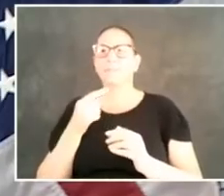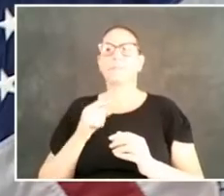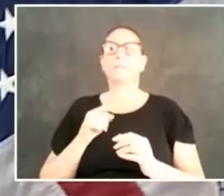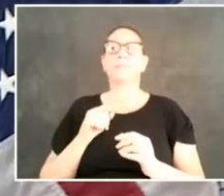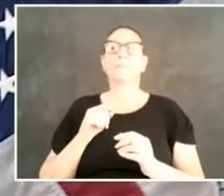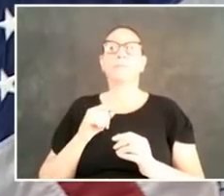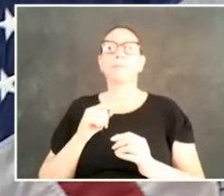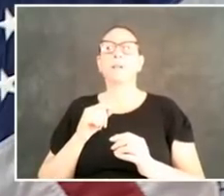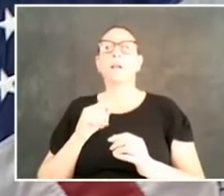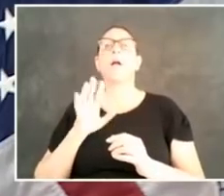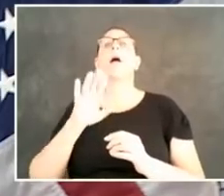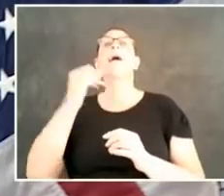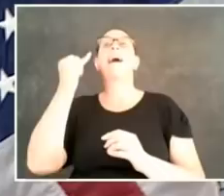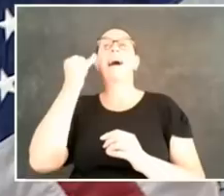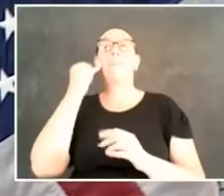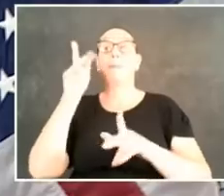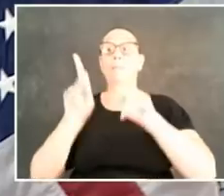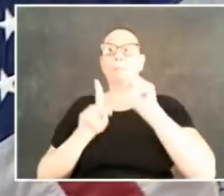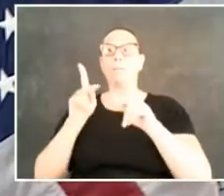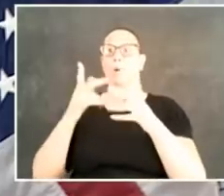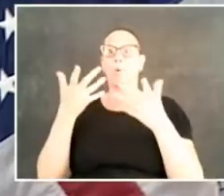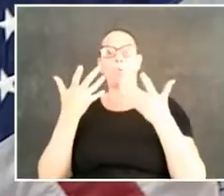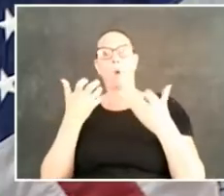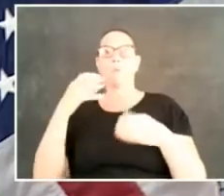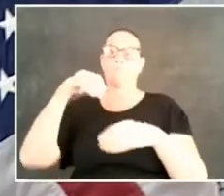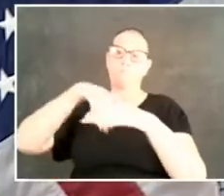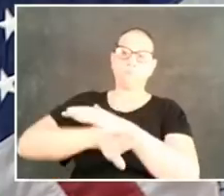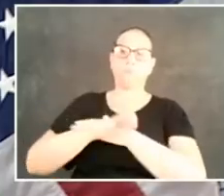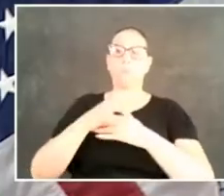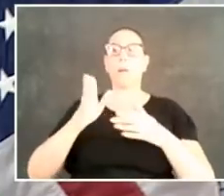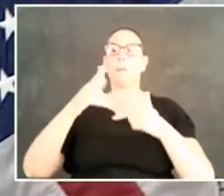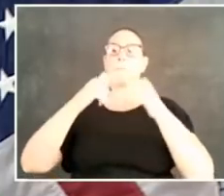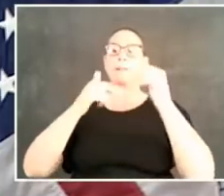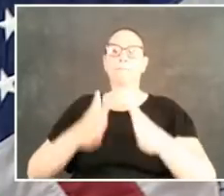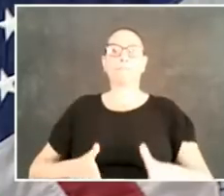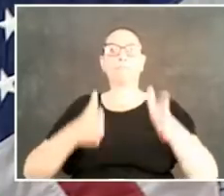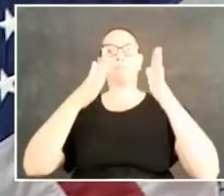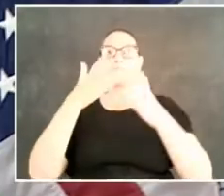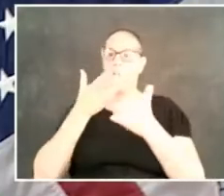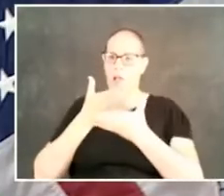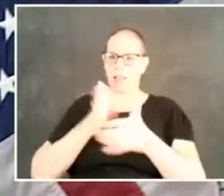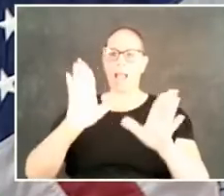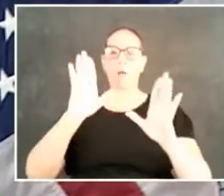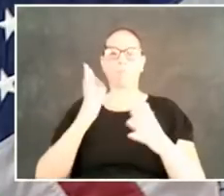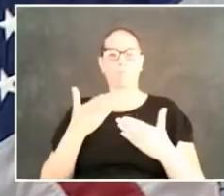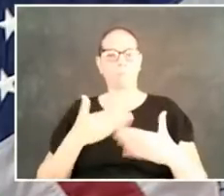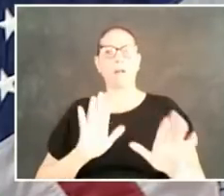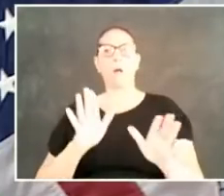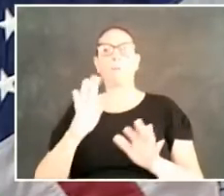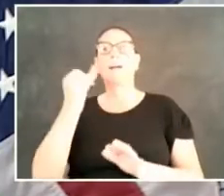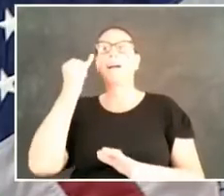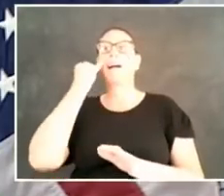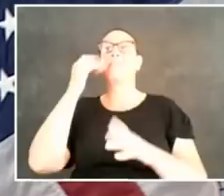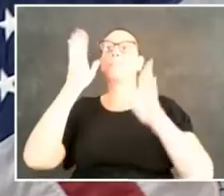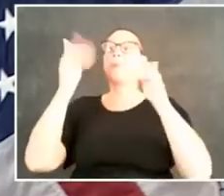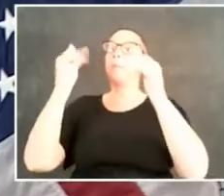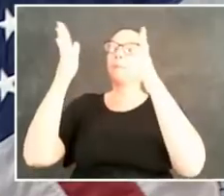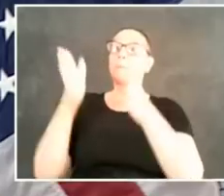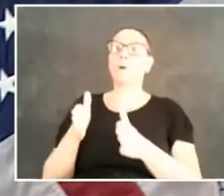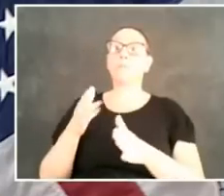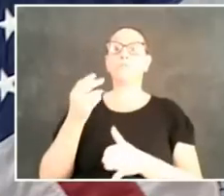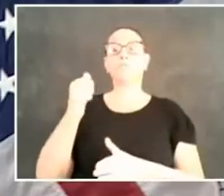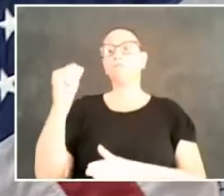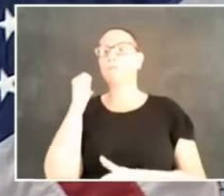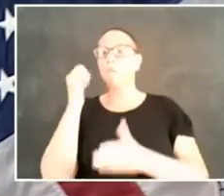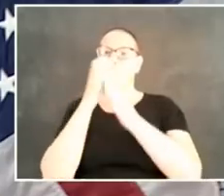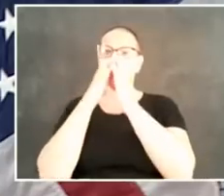if they refuse to wear a face mask or a face covering. And I'm wondering if you can address that, because